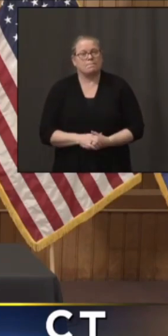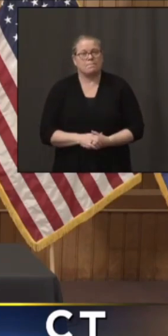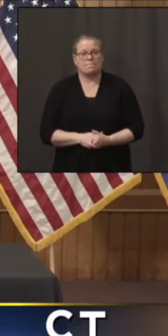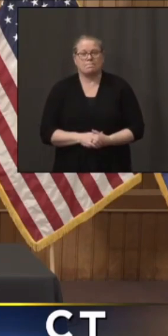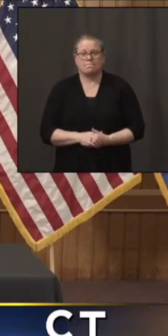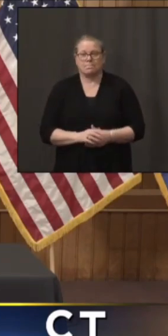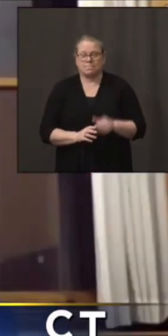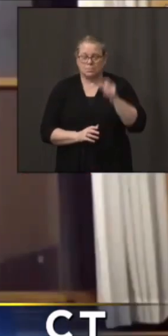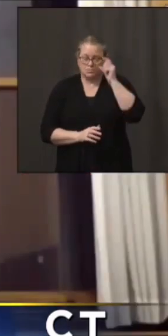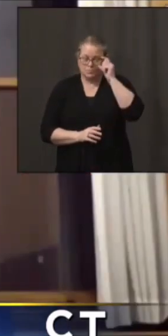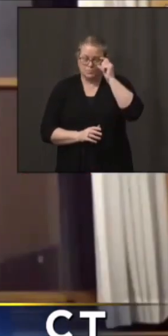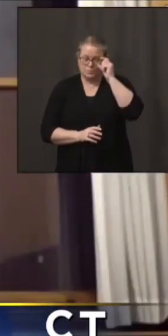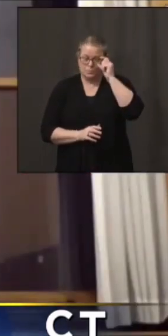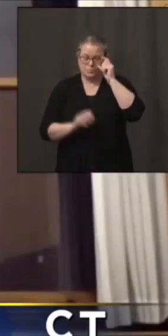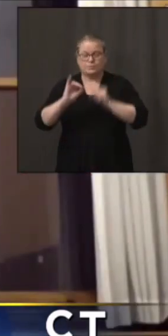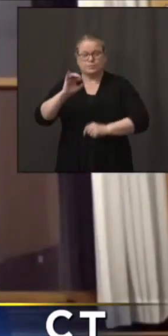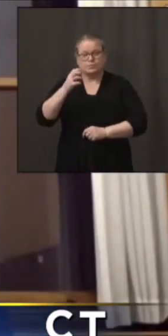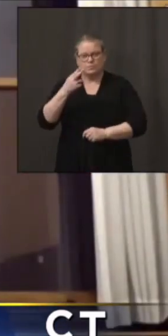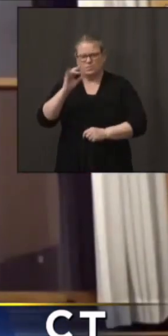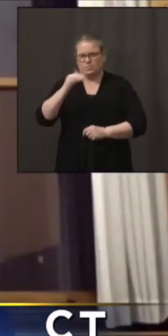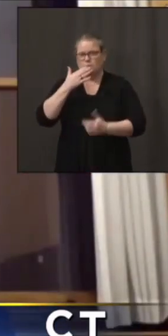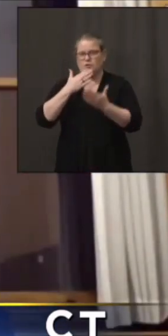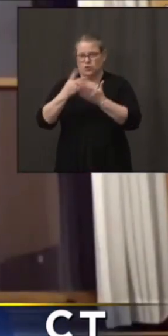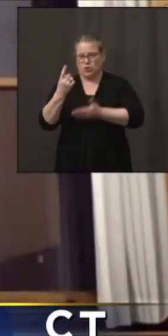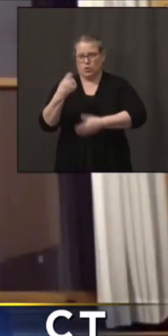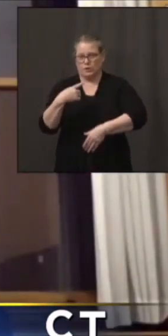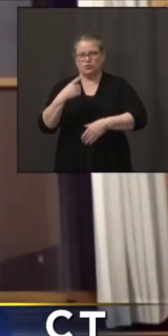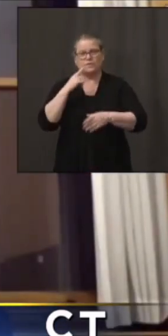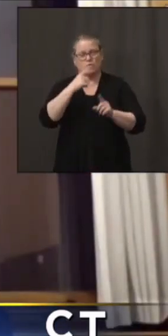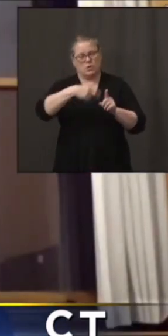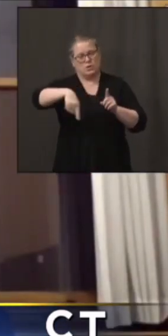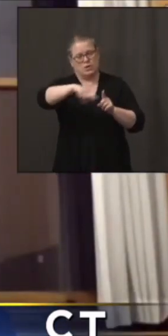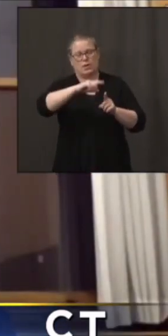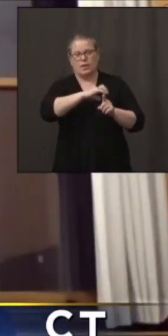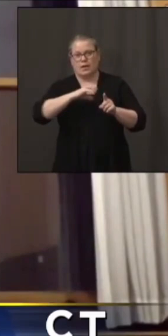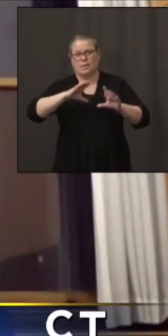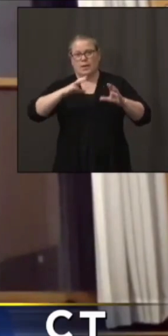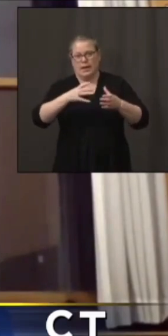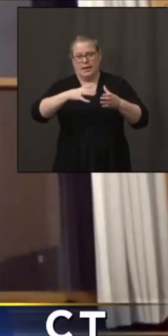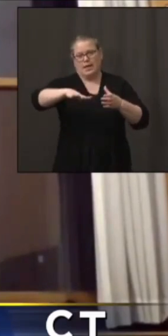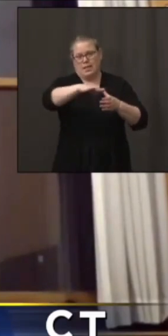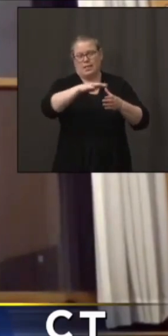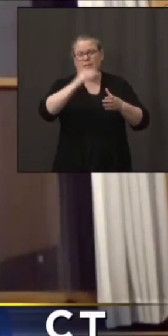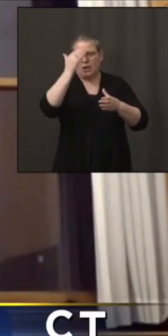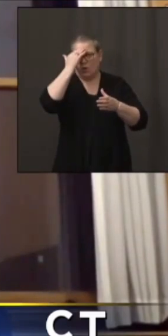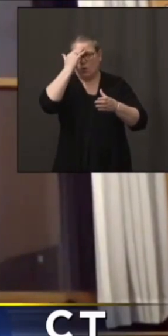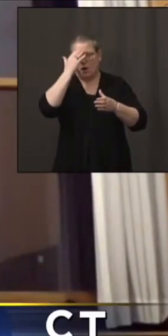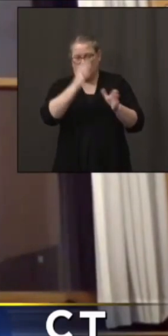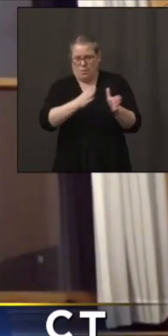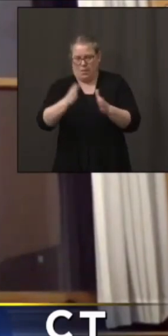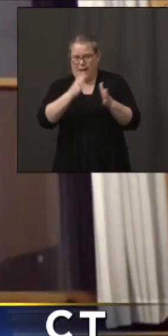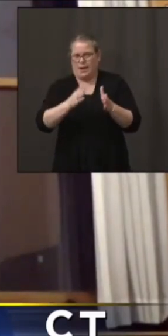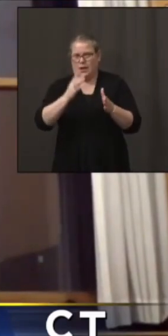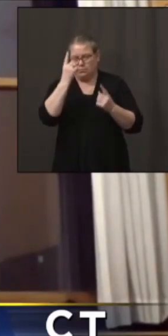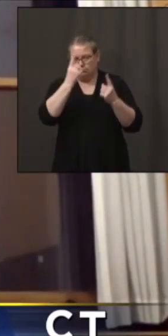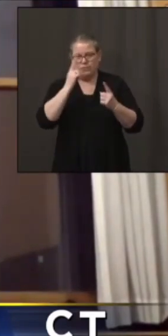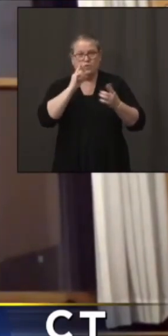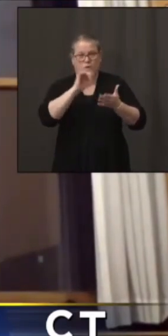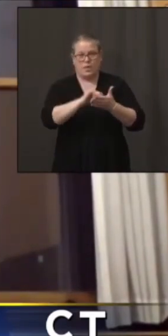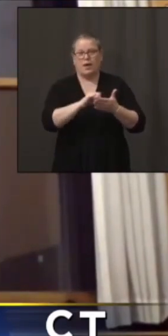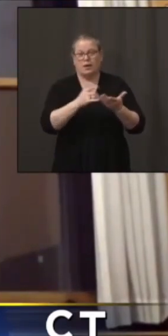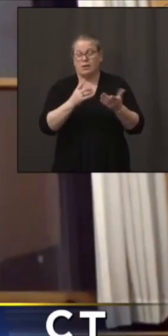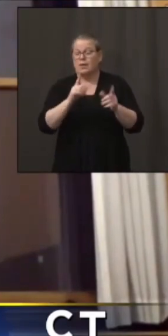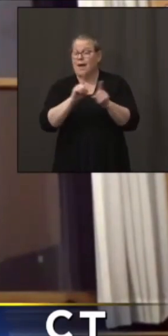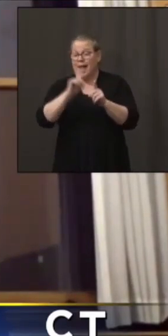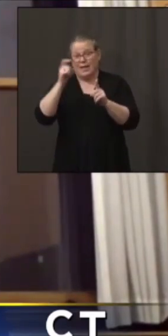Yeah, I think it is a good question for the allocation committee. I think they are aware of that and are weighing that as well. But as the governor mentioned earlier,